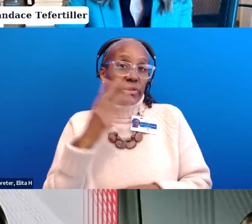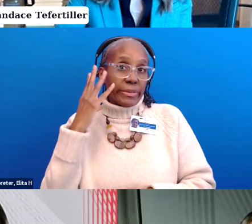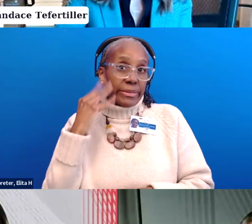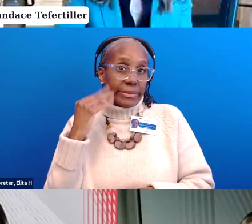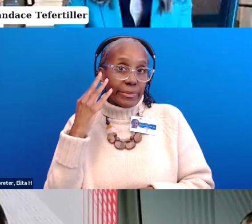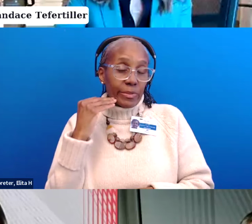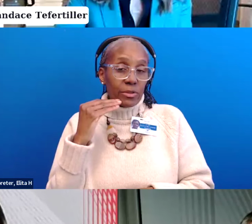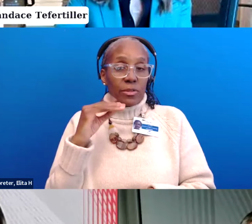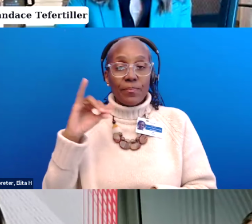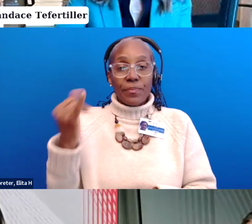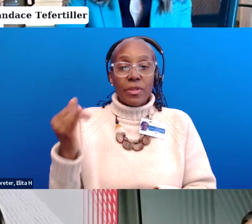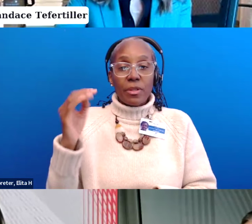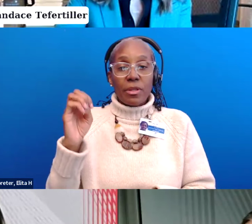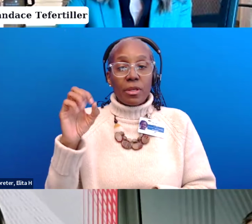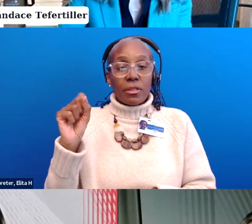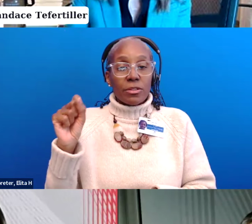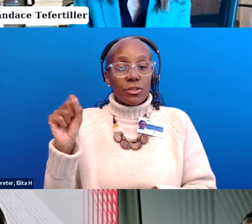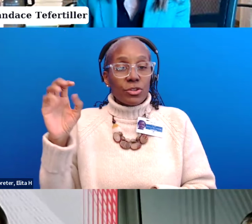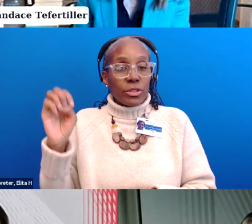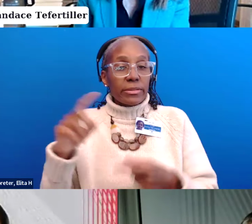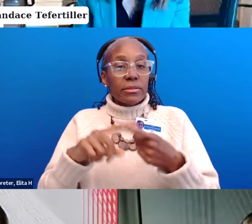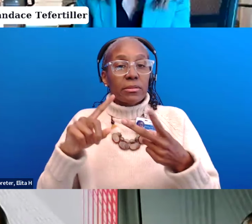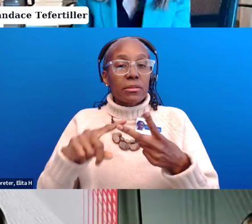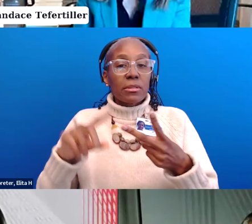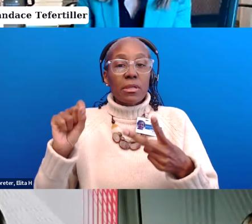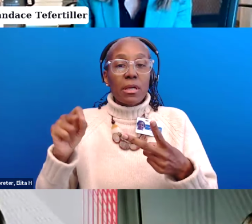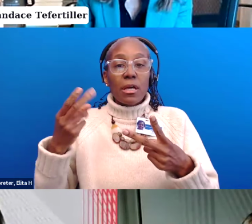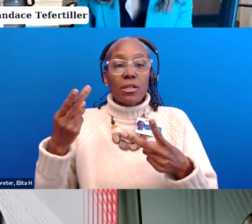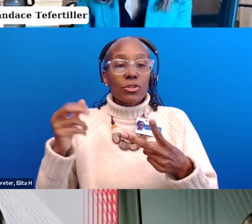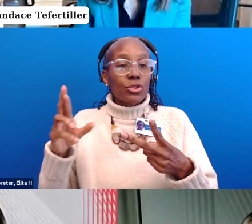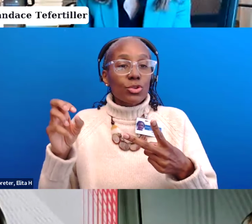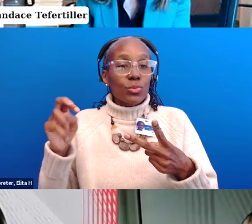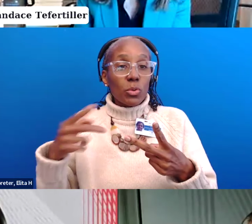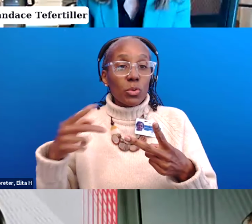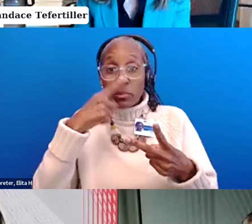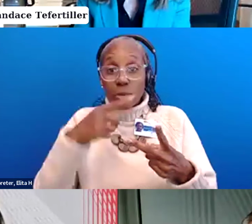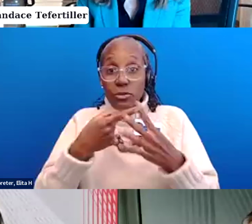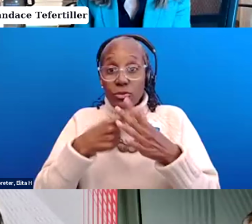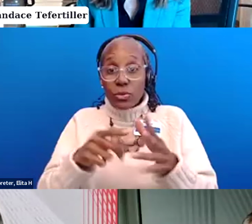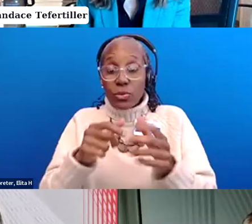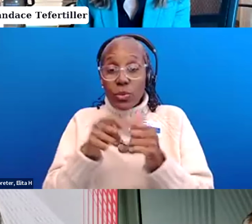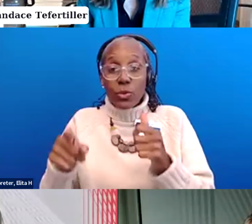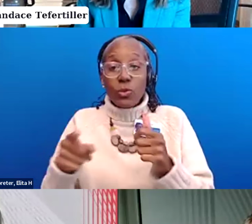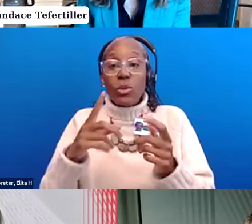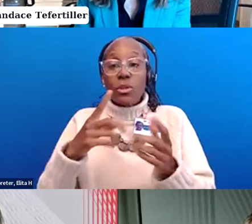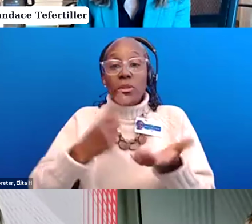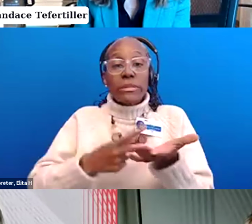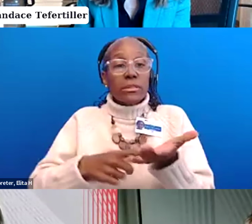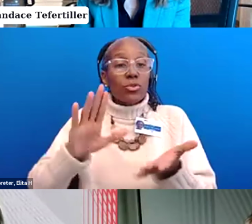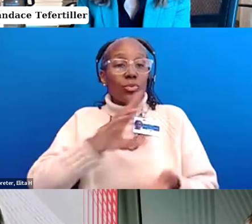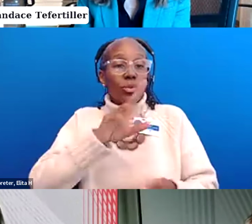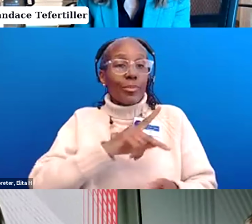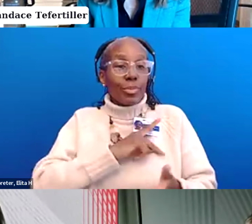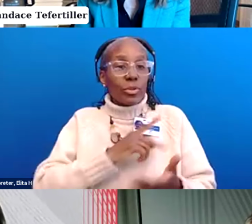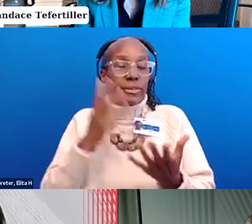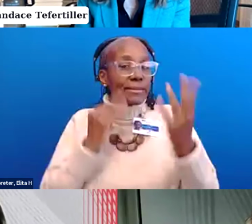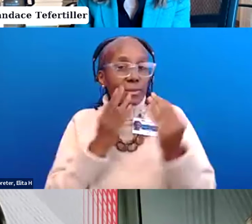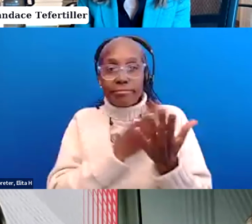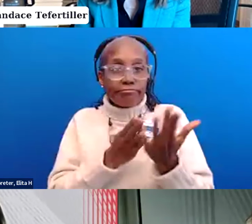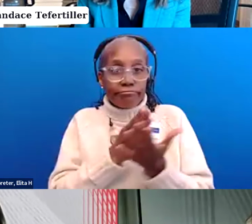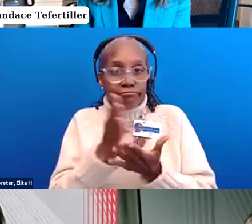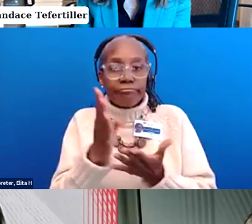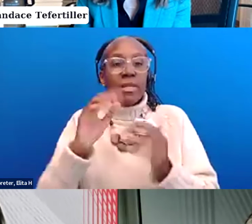so with Jessie and Sherown. Maybe we could start with you, Jessie, just if you could tell us briefly about your personal journey and how you